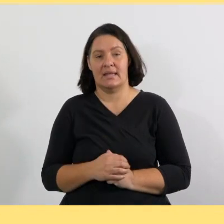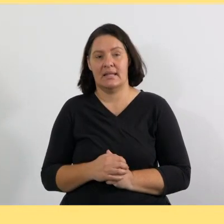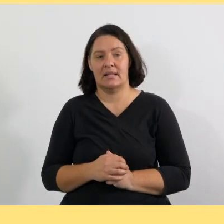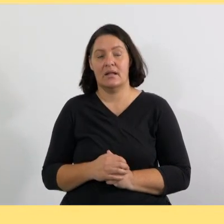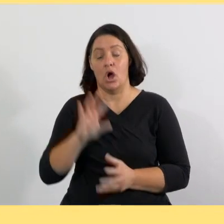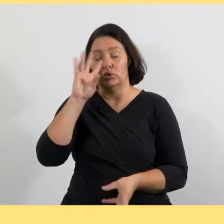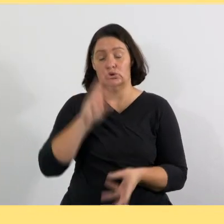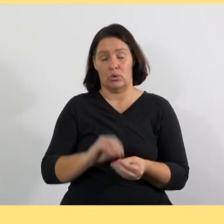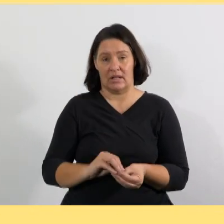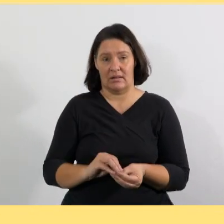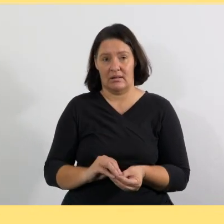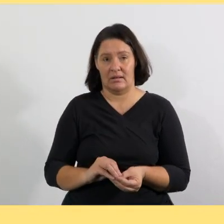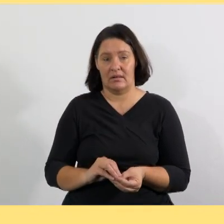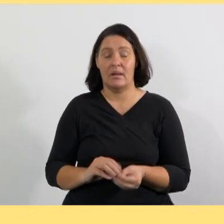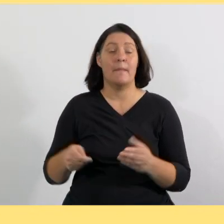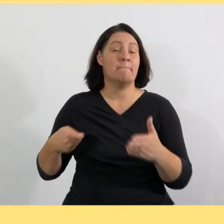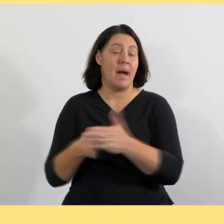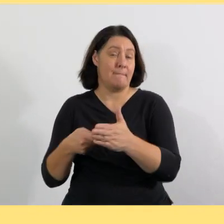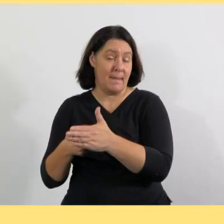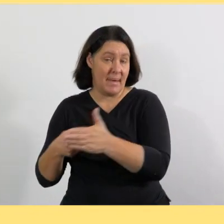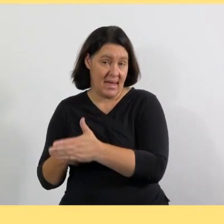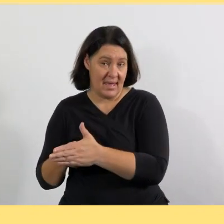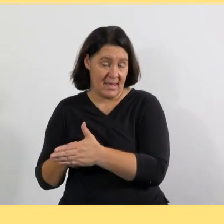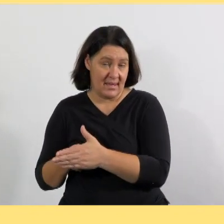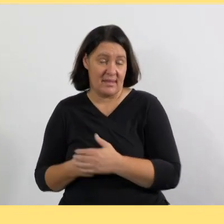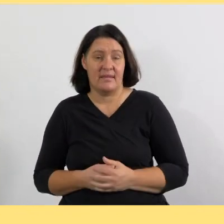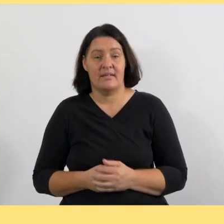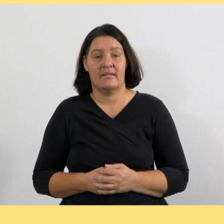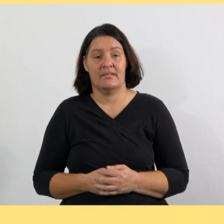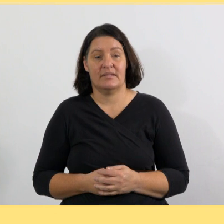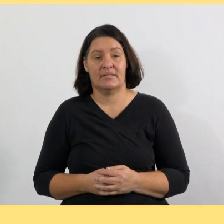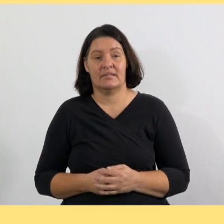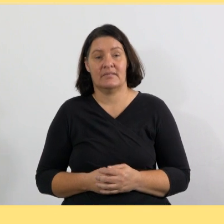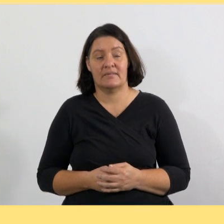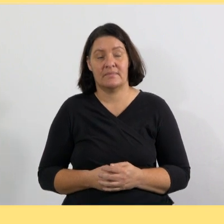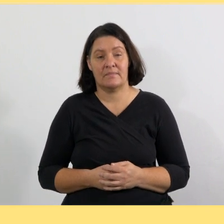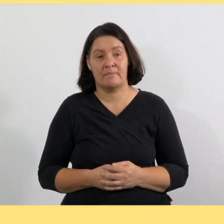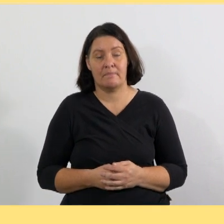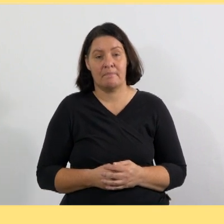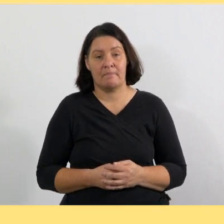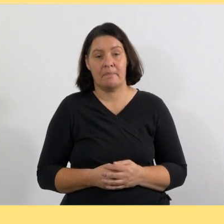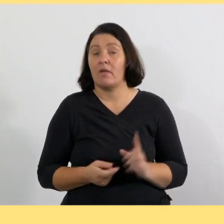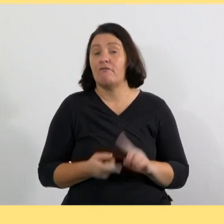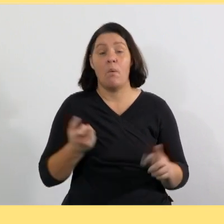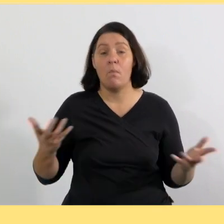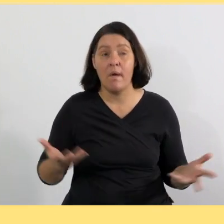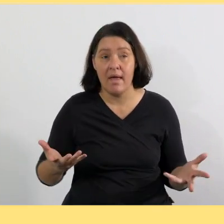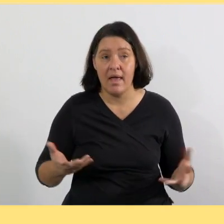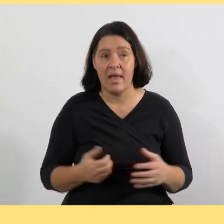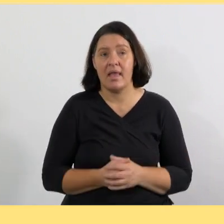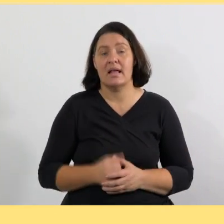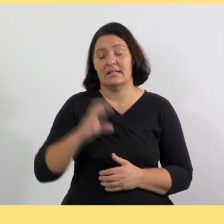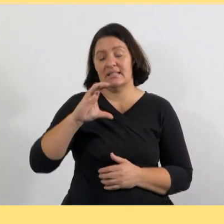going to say total purchases. Total purchases